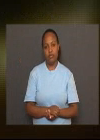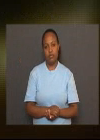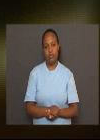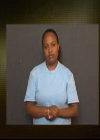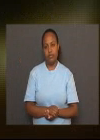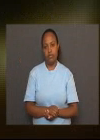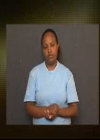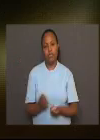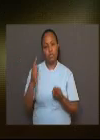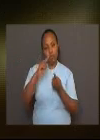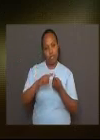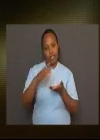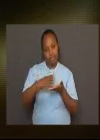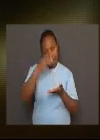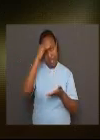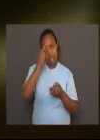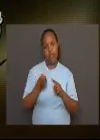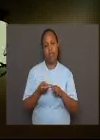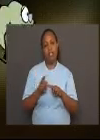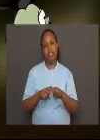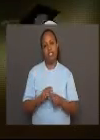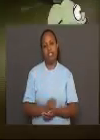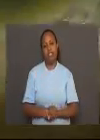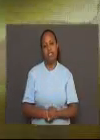Let's get back to our lesson.